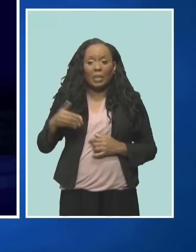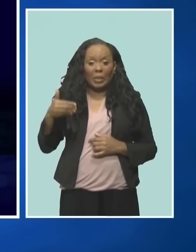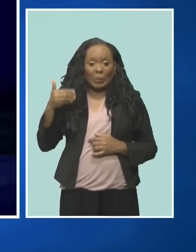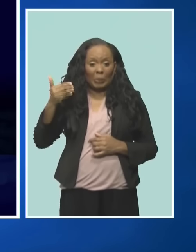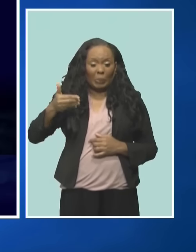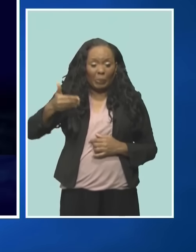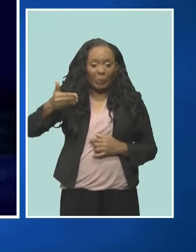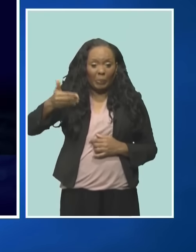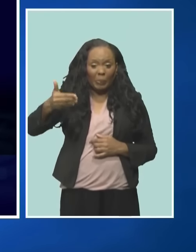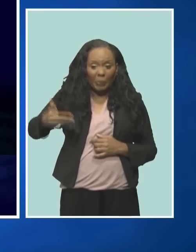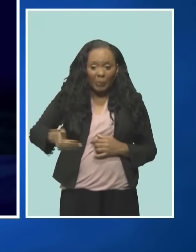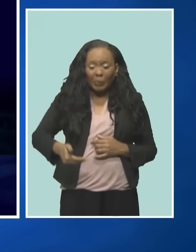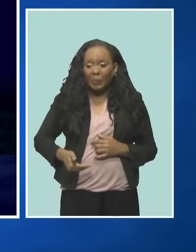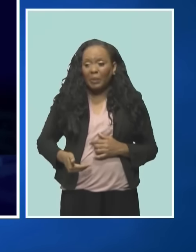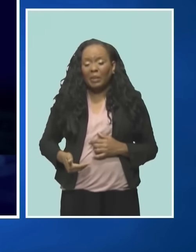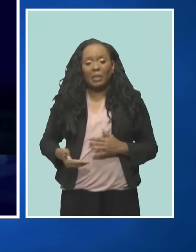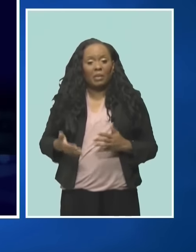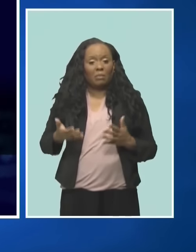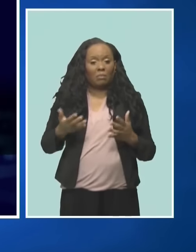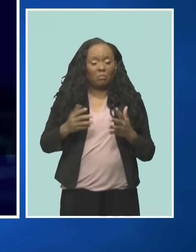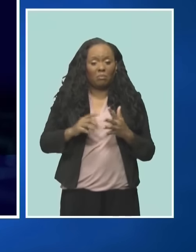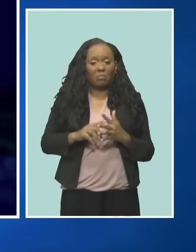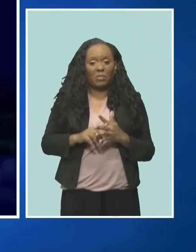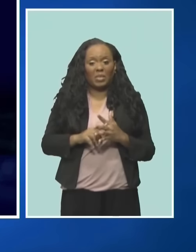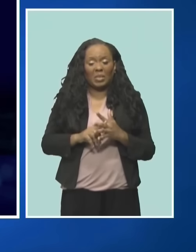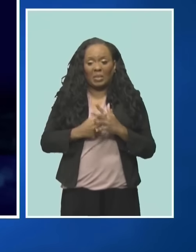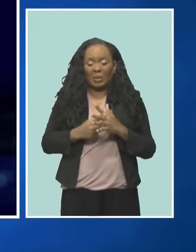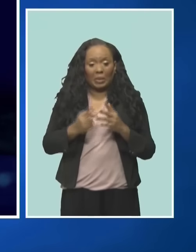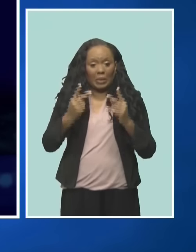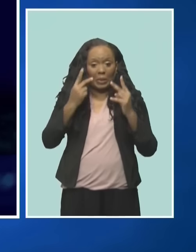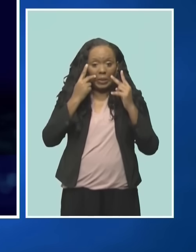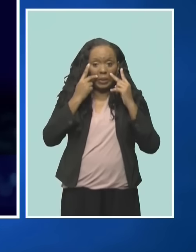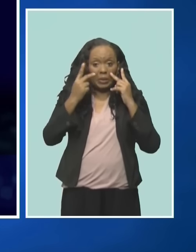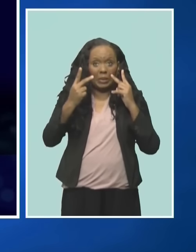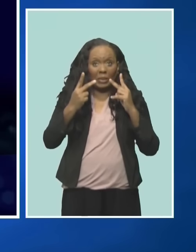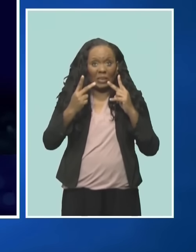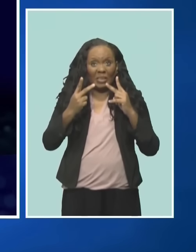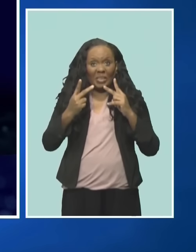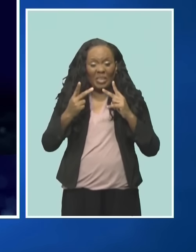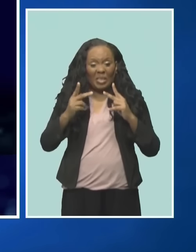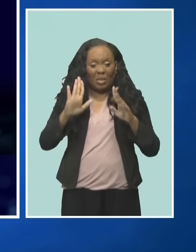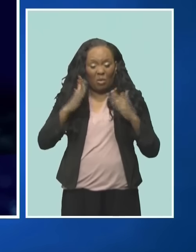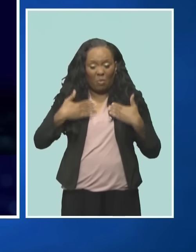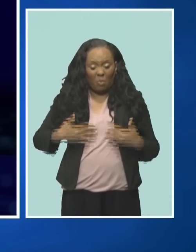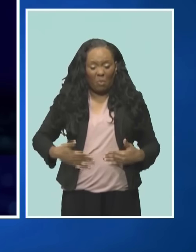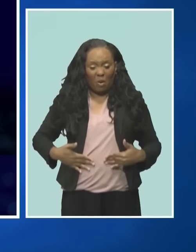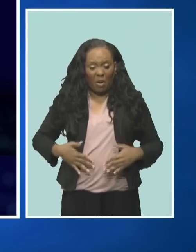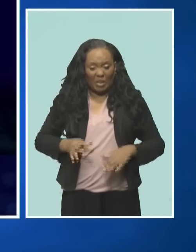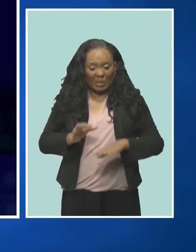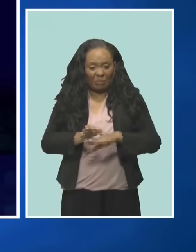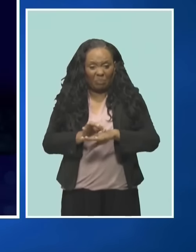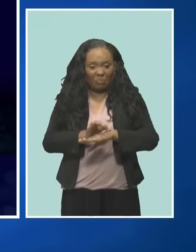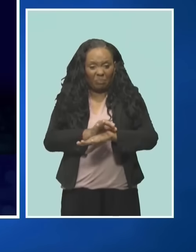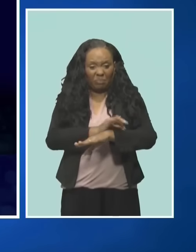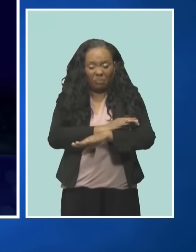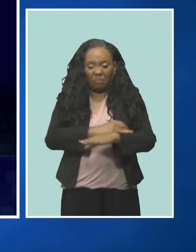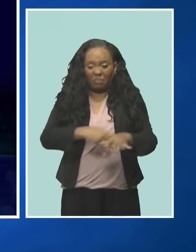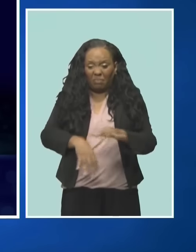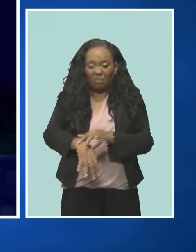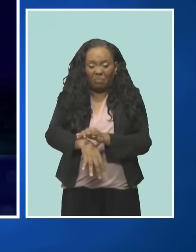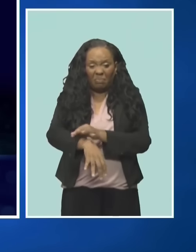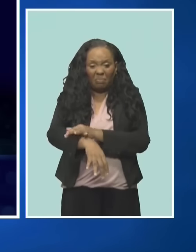vesicles and toxins appear on all parts of the skin, including